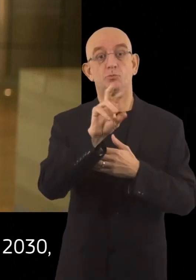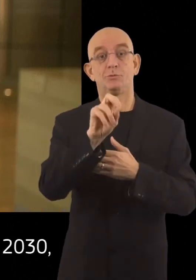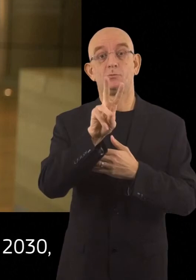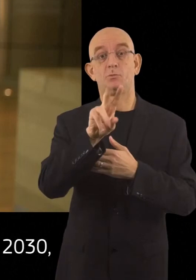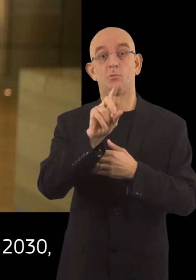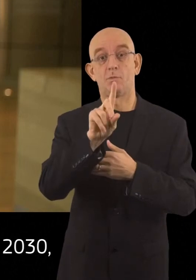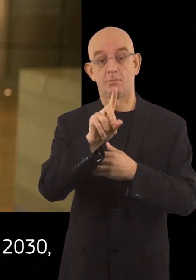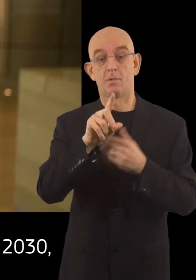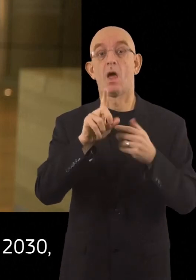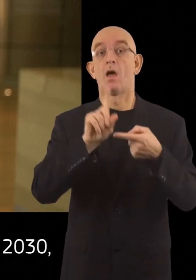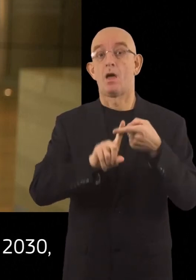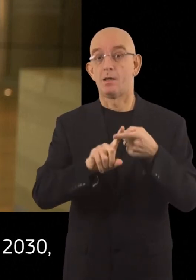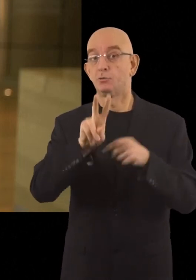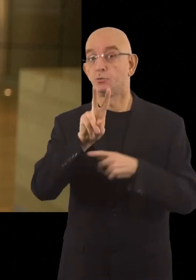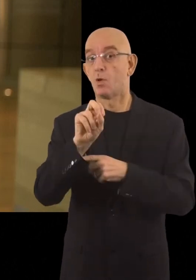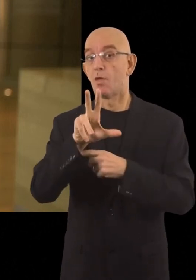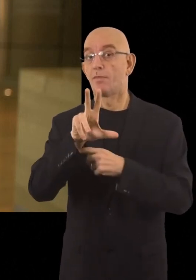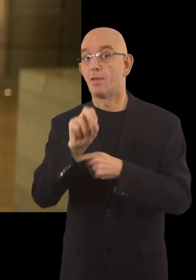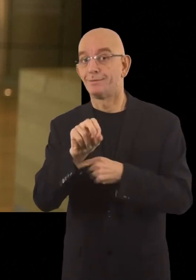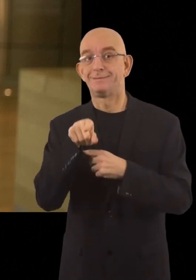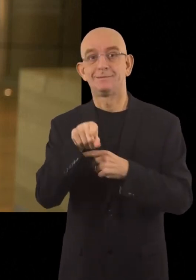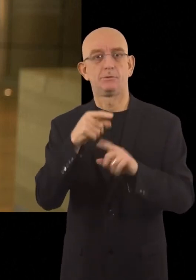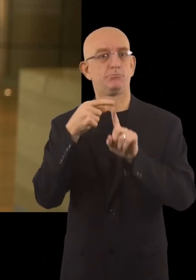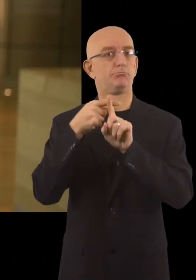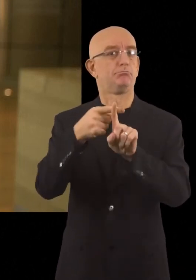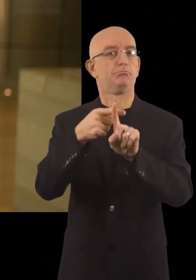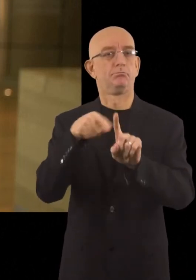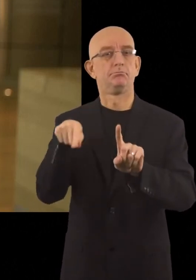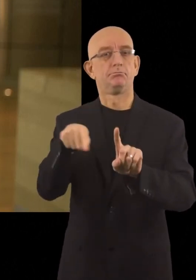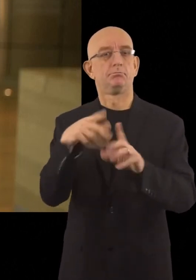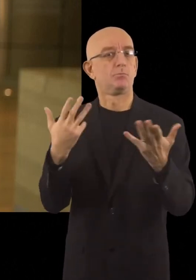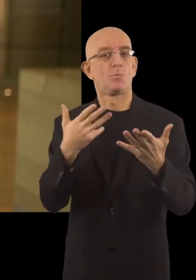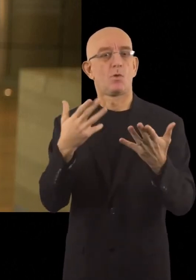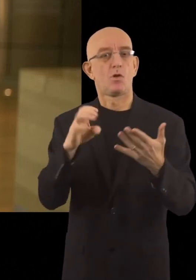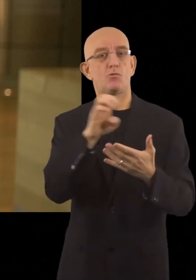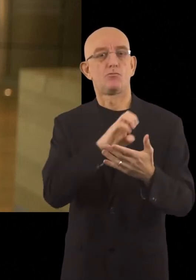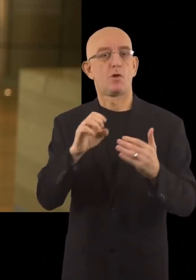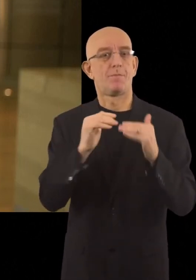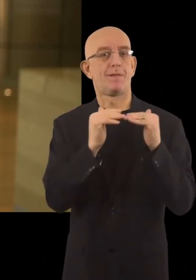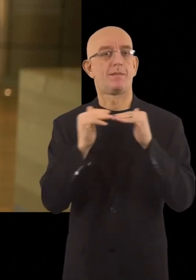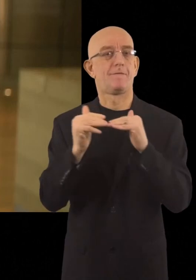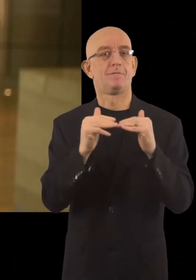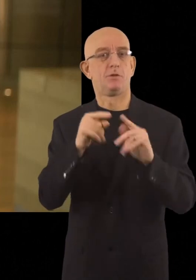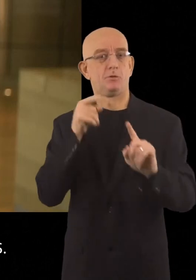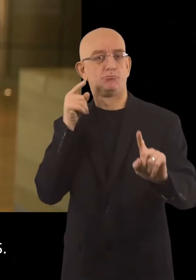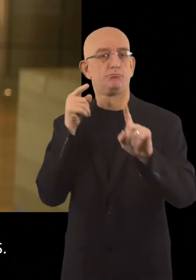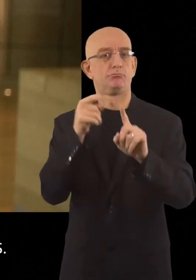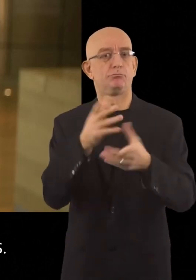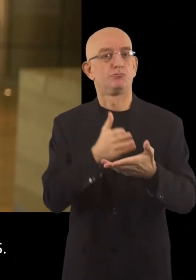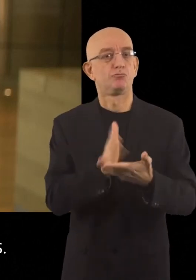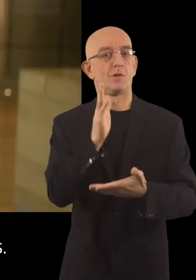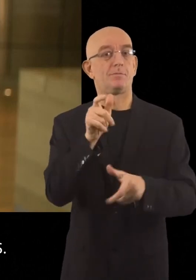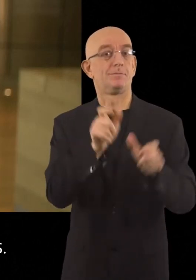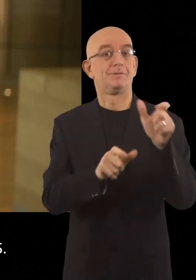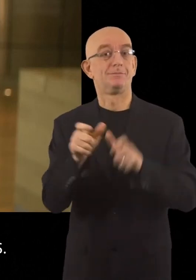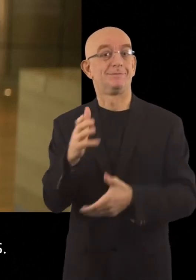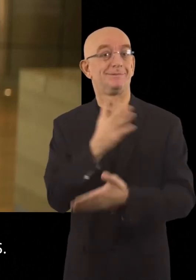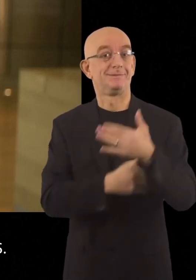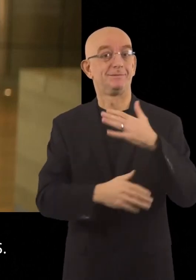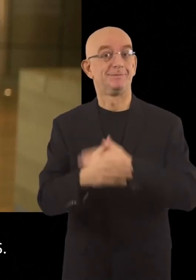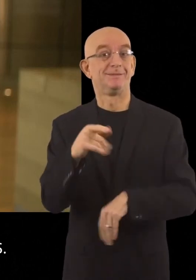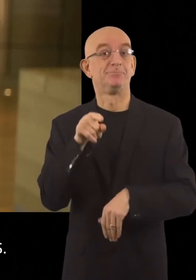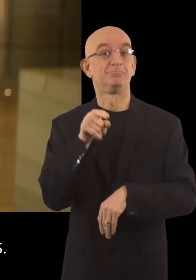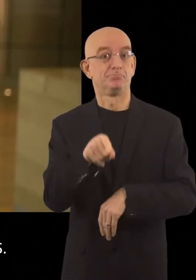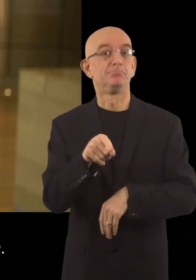period 2021-2030, and it will be our main instrument at European level on the rights of persons